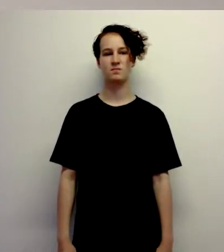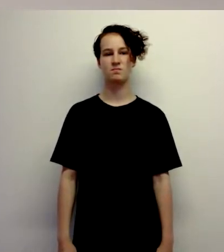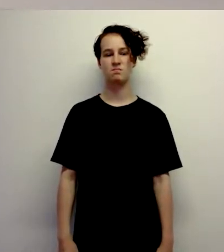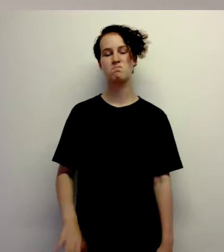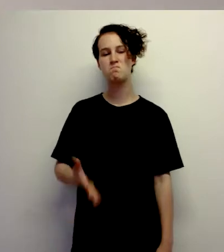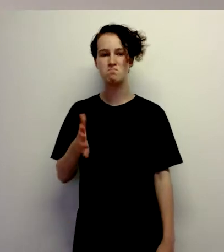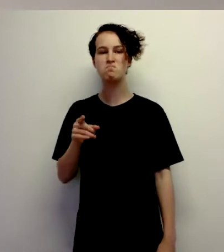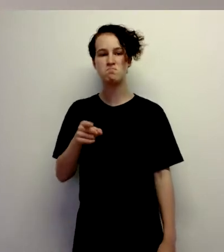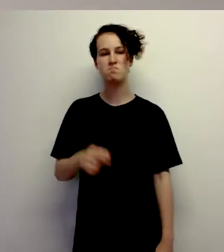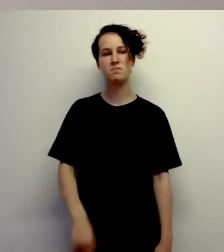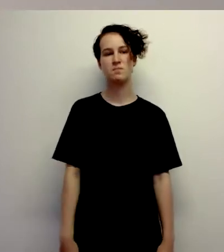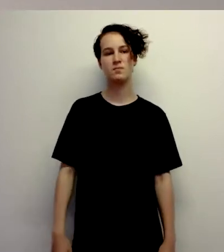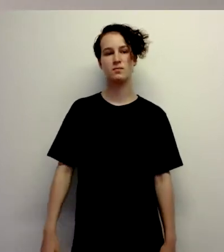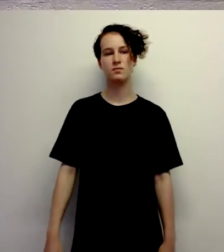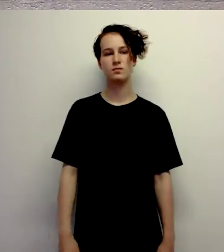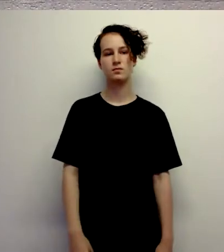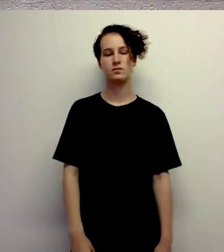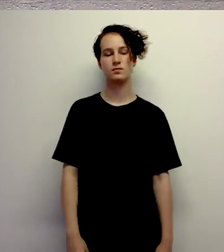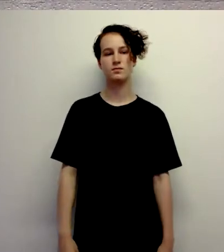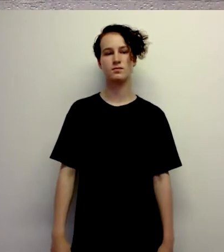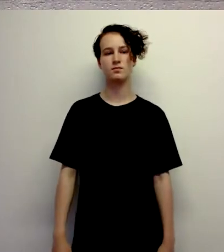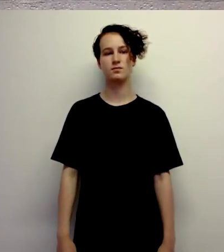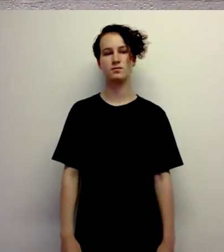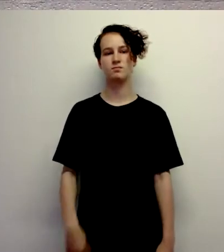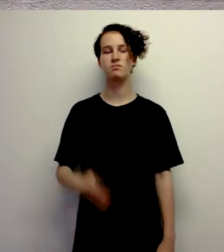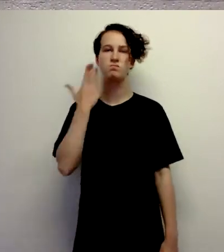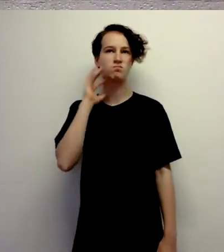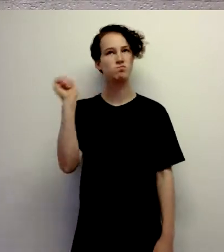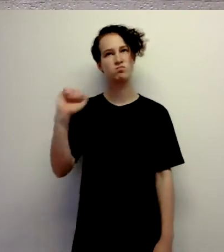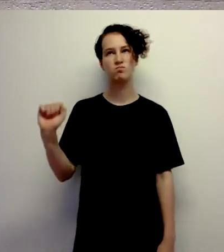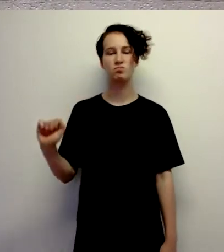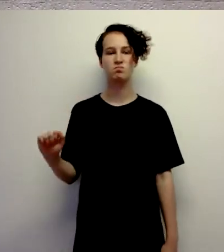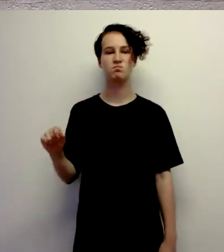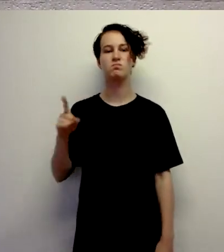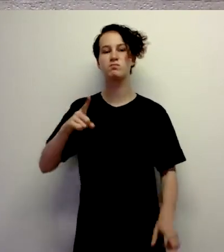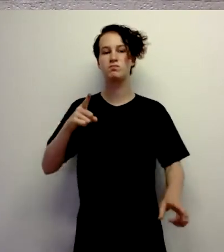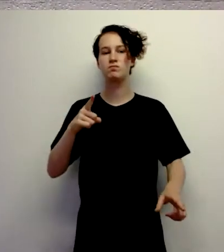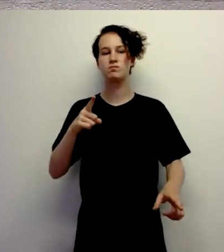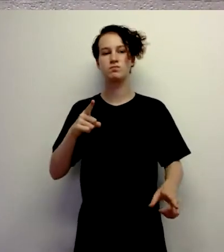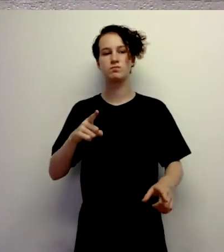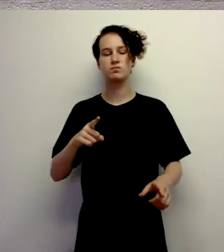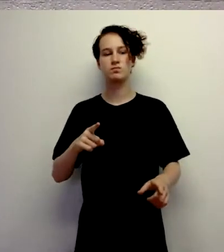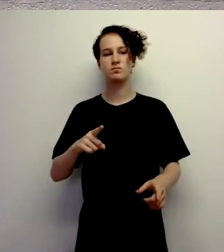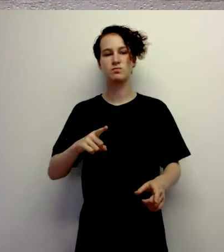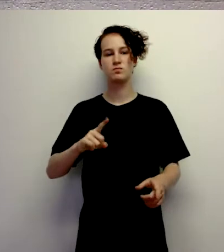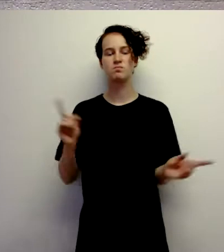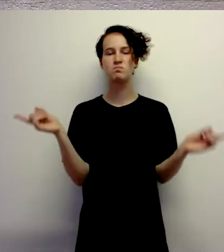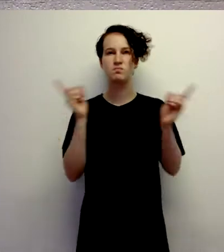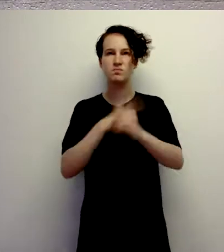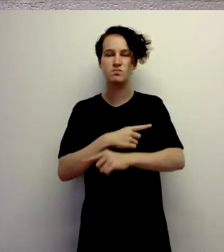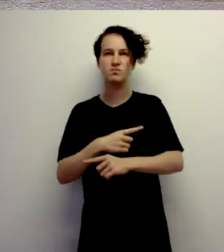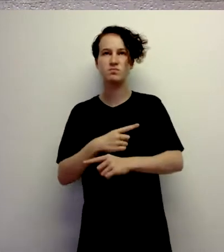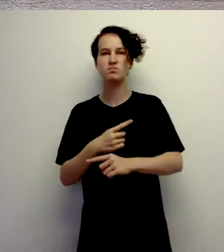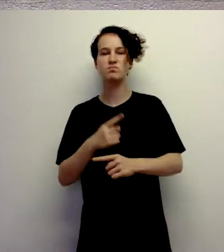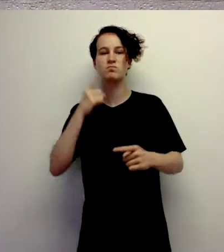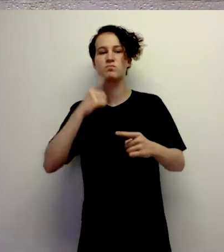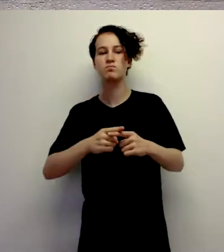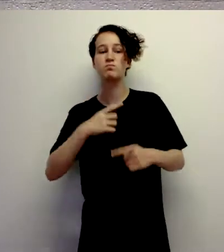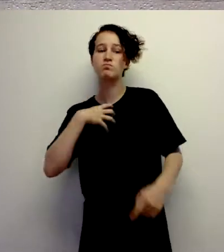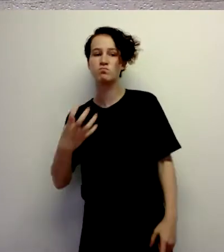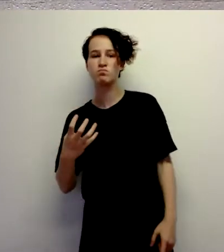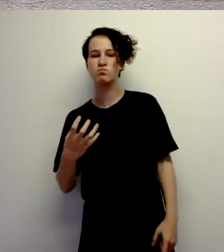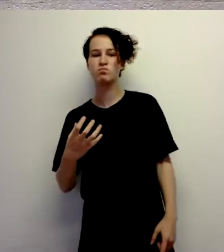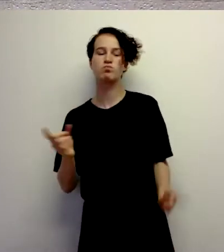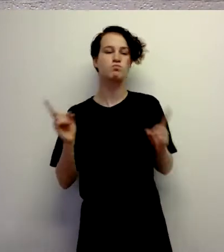Probably about there. It really doesn't matter, you can adjust it. Then lift up your balloon, it should start slowly seeping